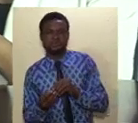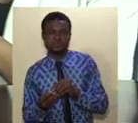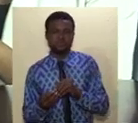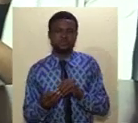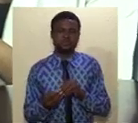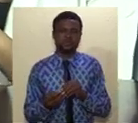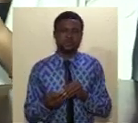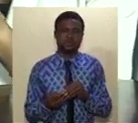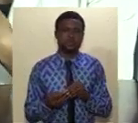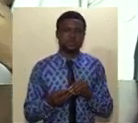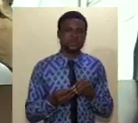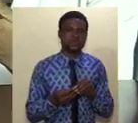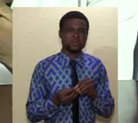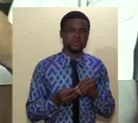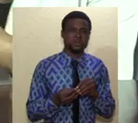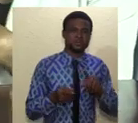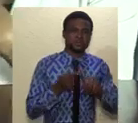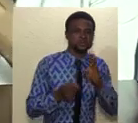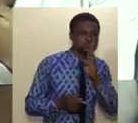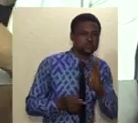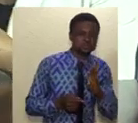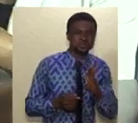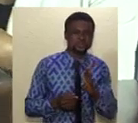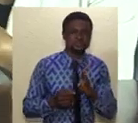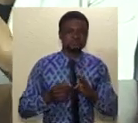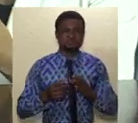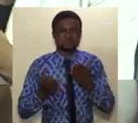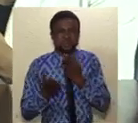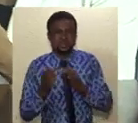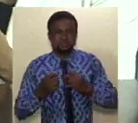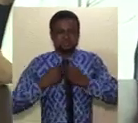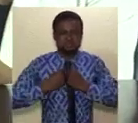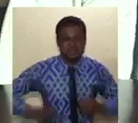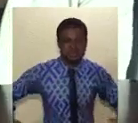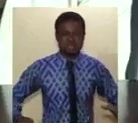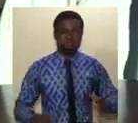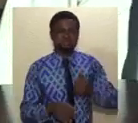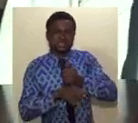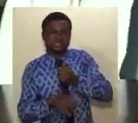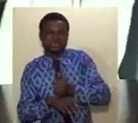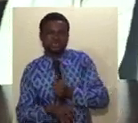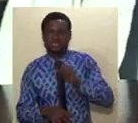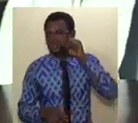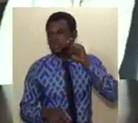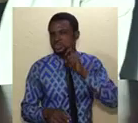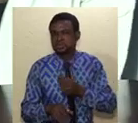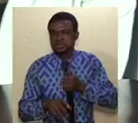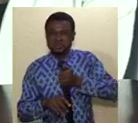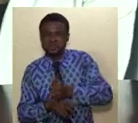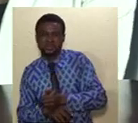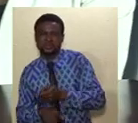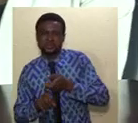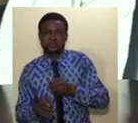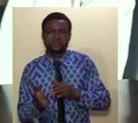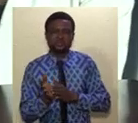to falling prey to any form of abuse, be it physical, emotional neglect, or sexual abuse. And so